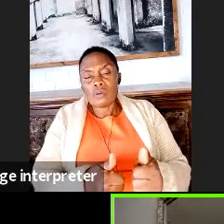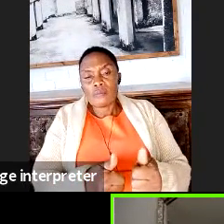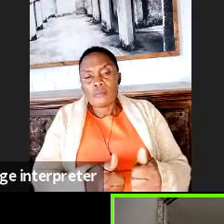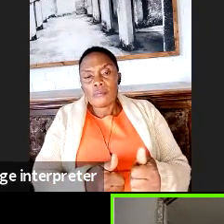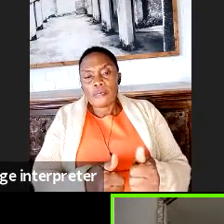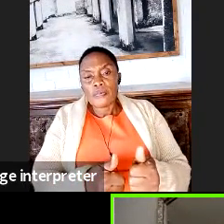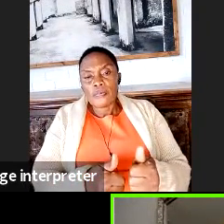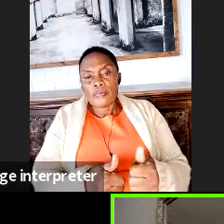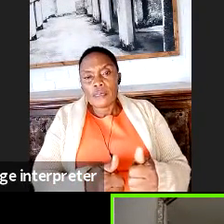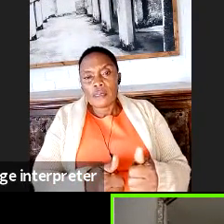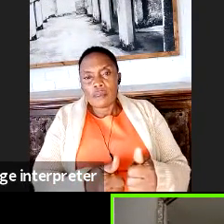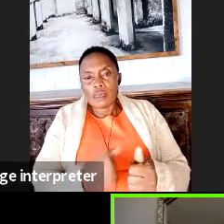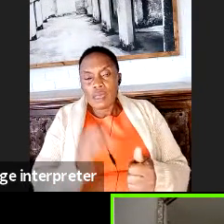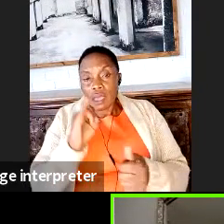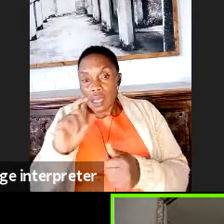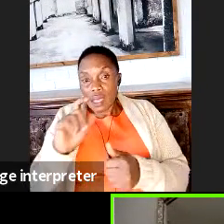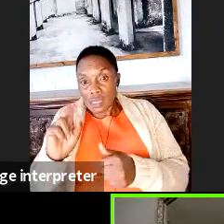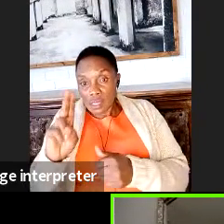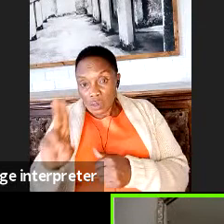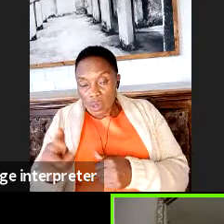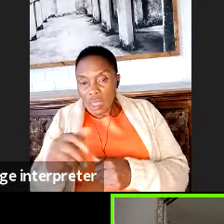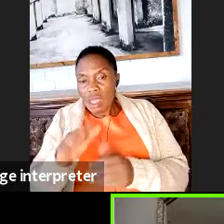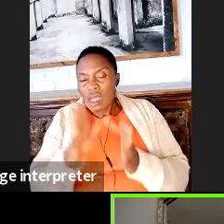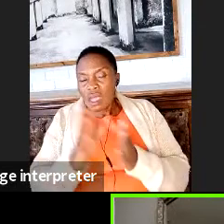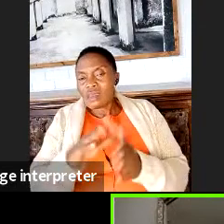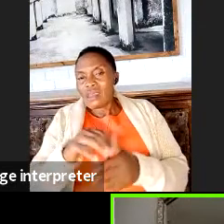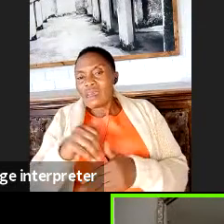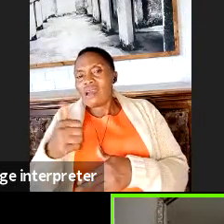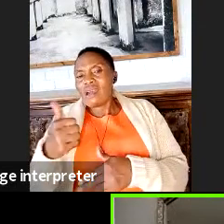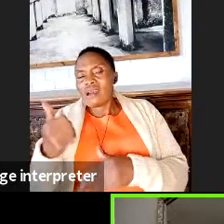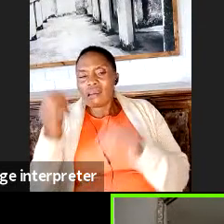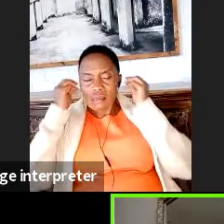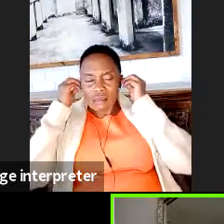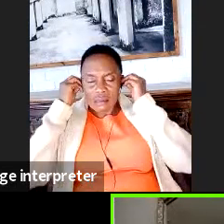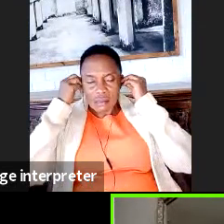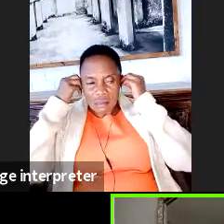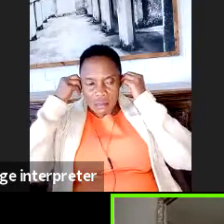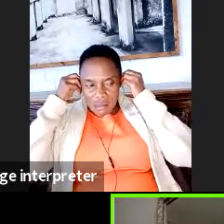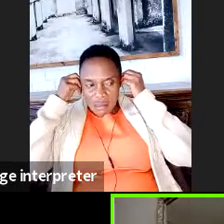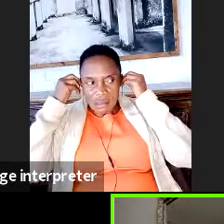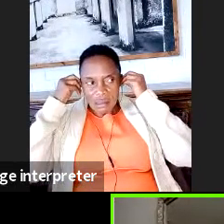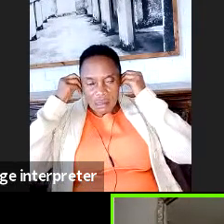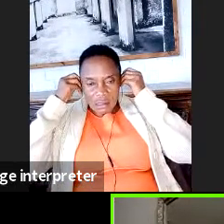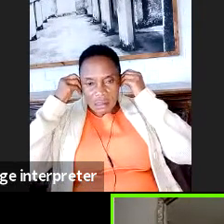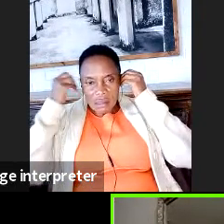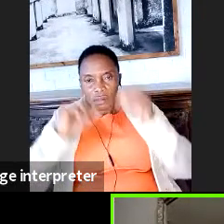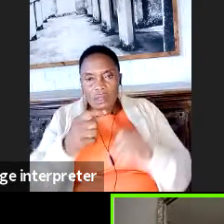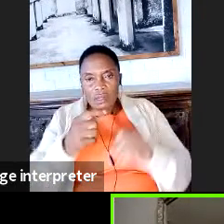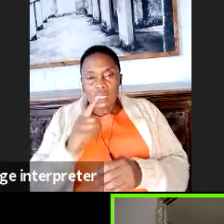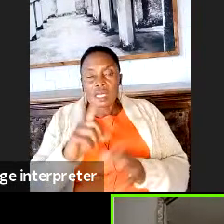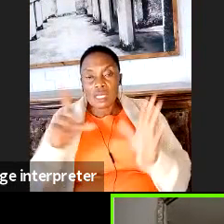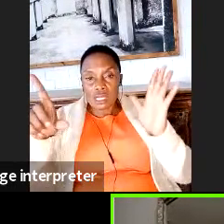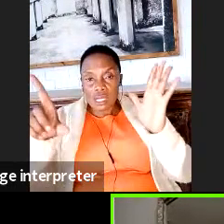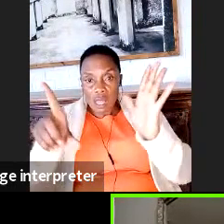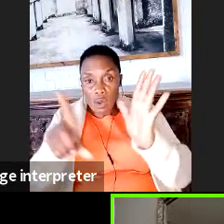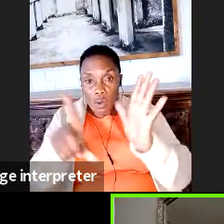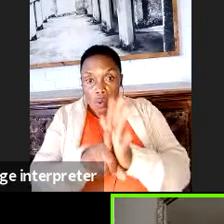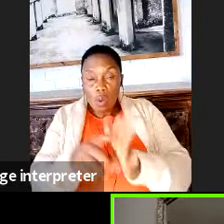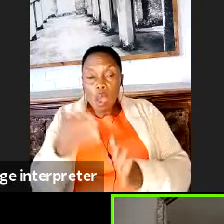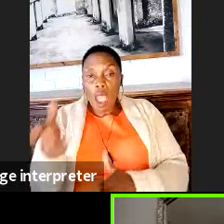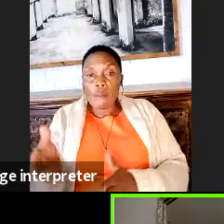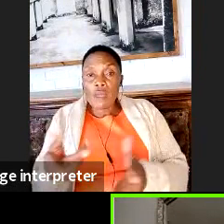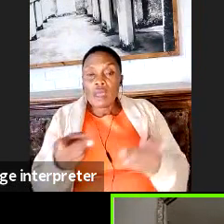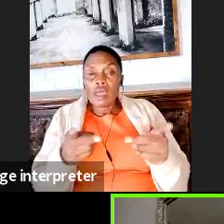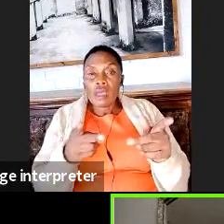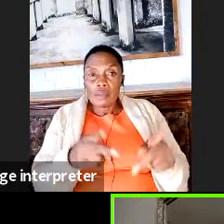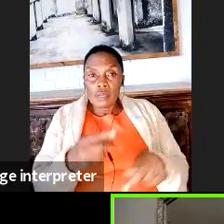instance, by ITU and all these other bodies where they are part of, in making sure that the laws are in place. So what happens is that